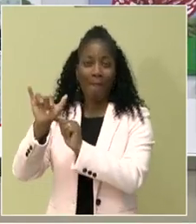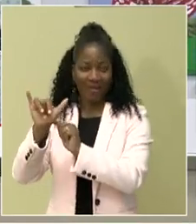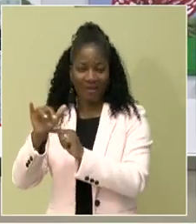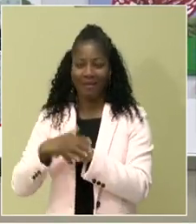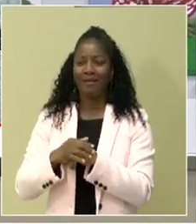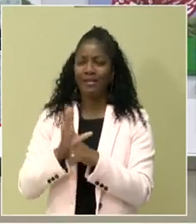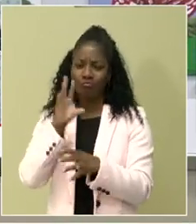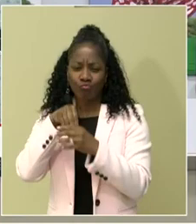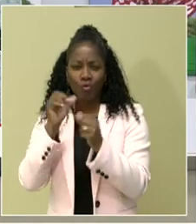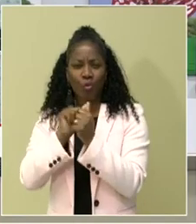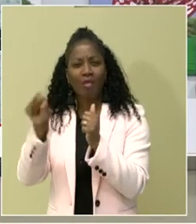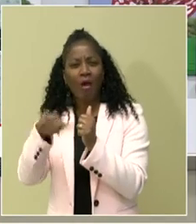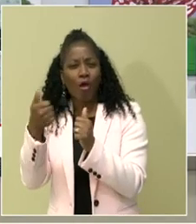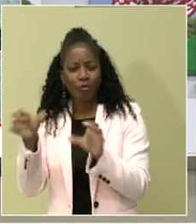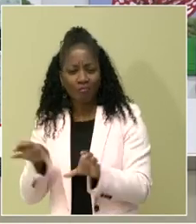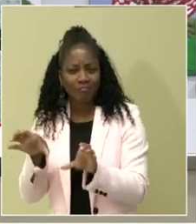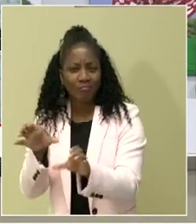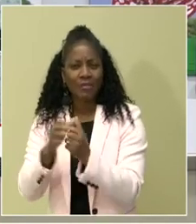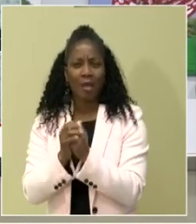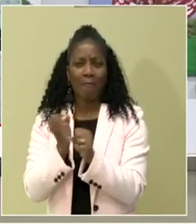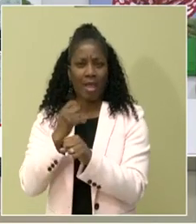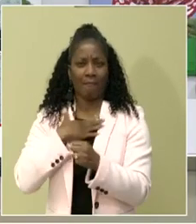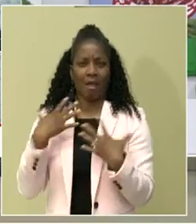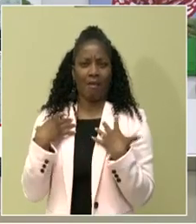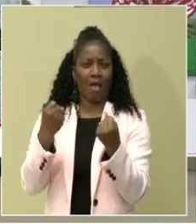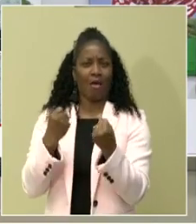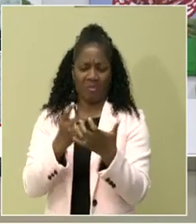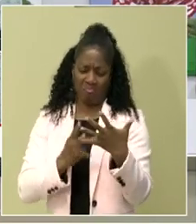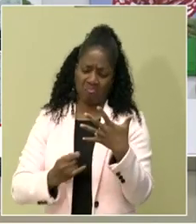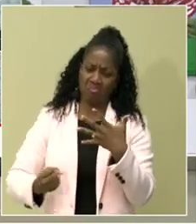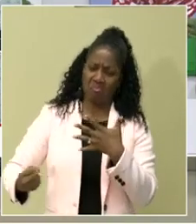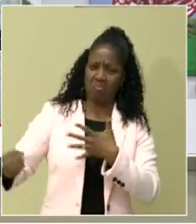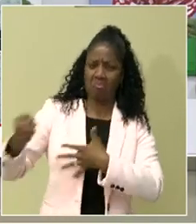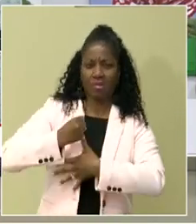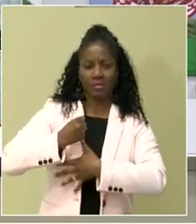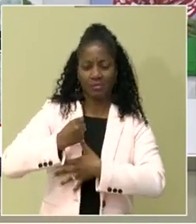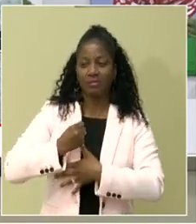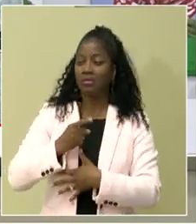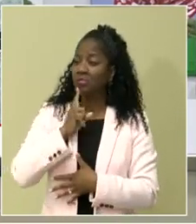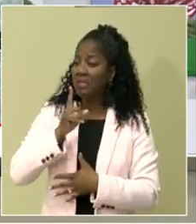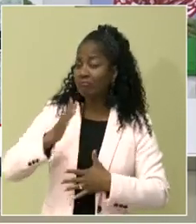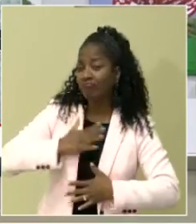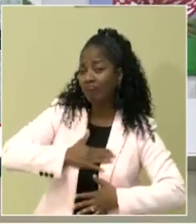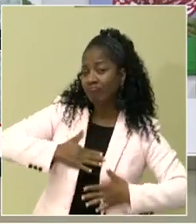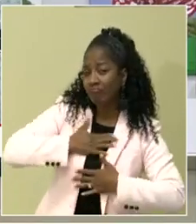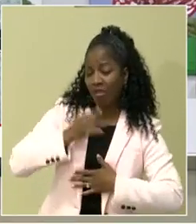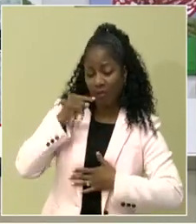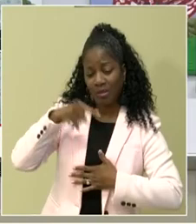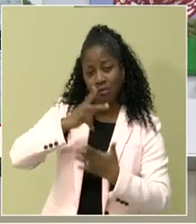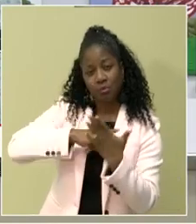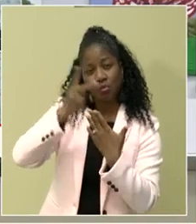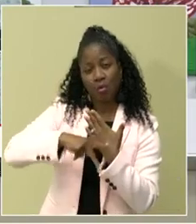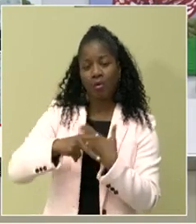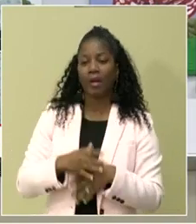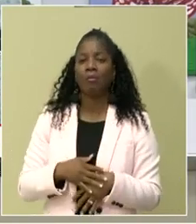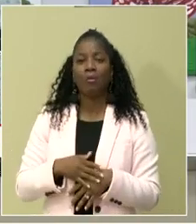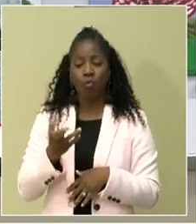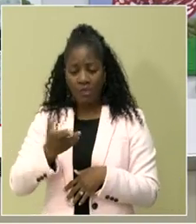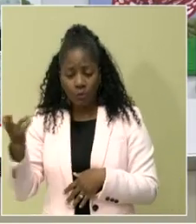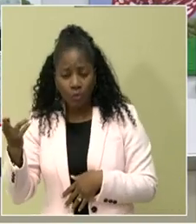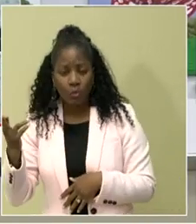my health a priority. We are incredibly grateful for the programs and